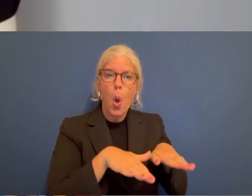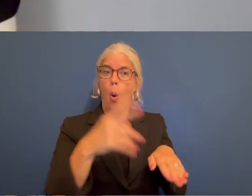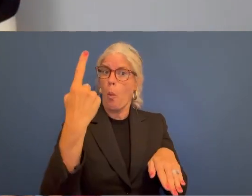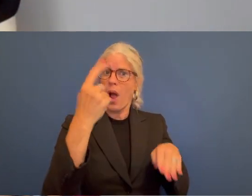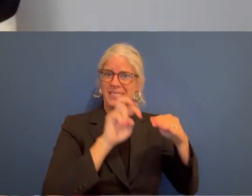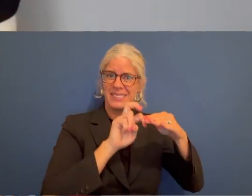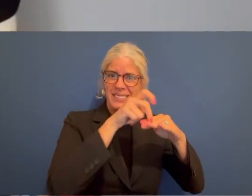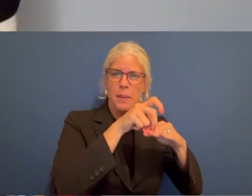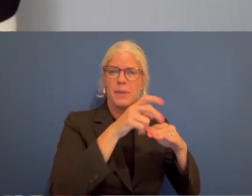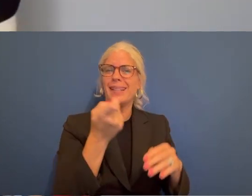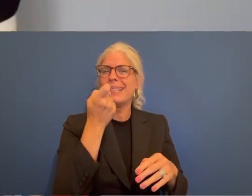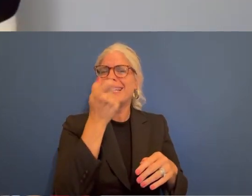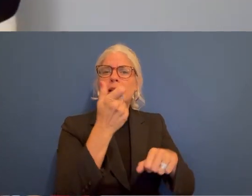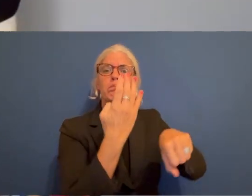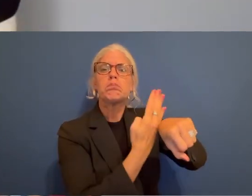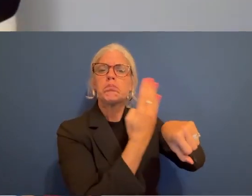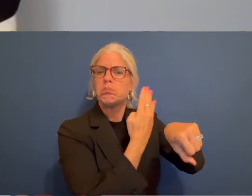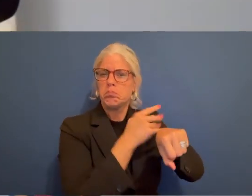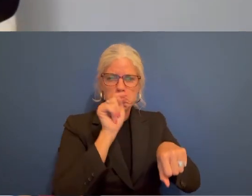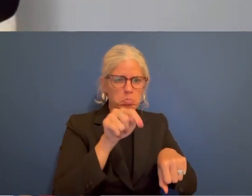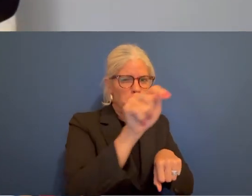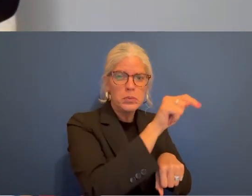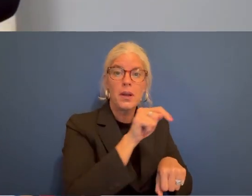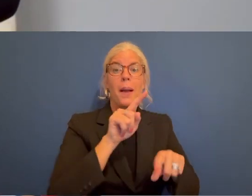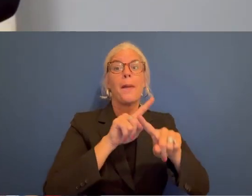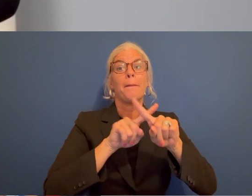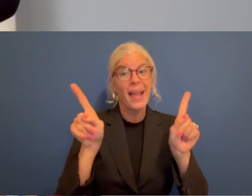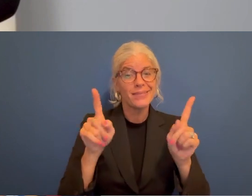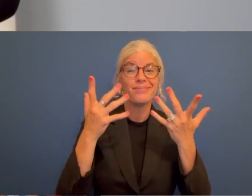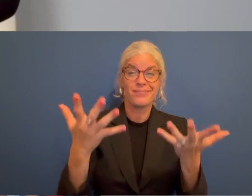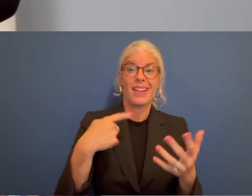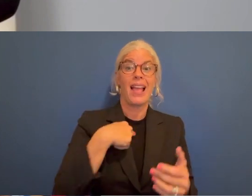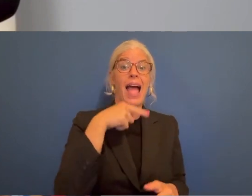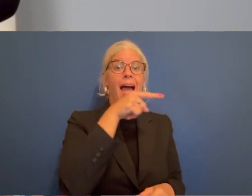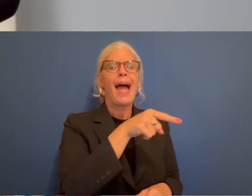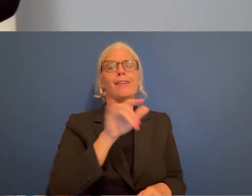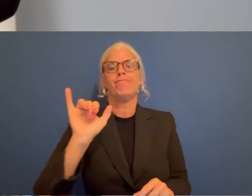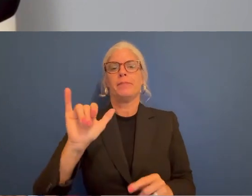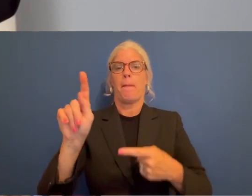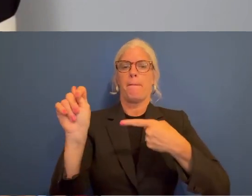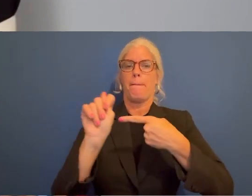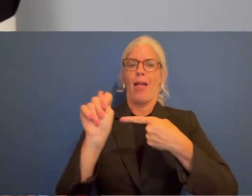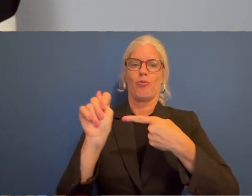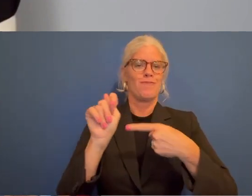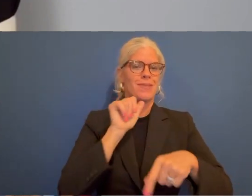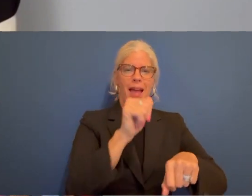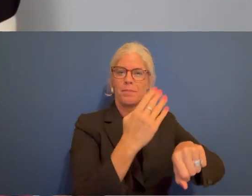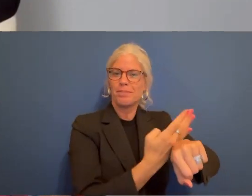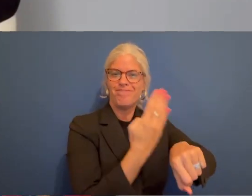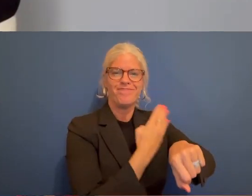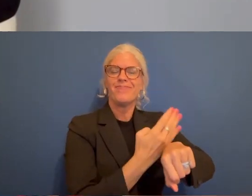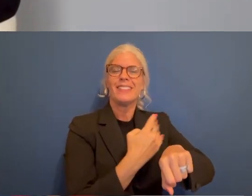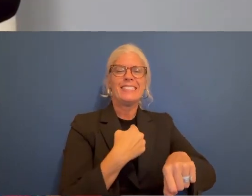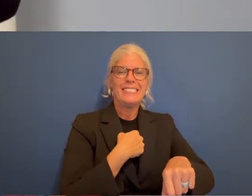in, so very little modification for the entries. But I will say, since I've been in, obviously the home wasn't